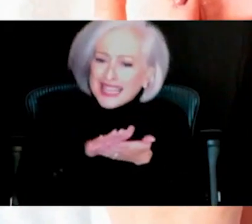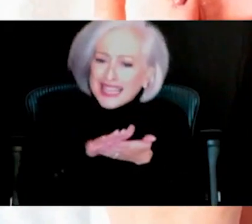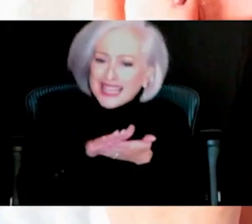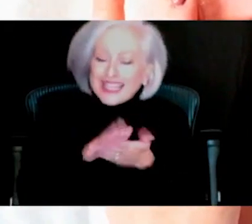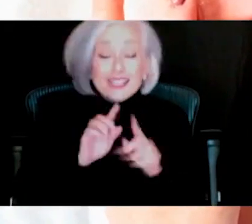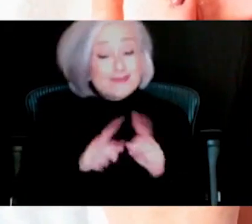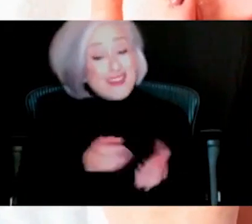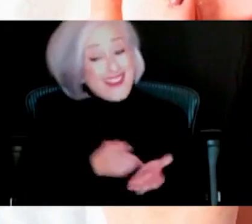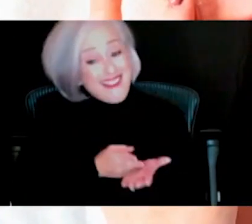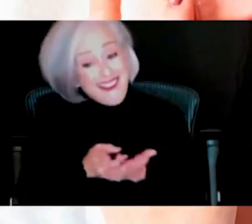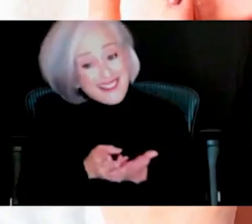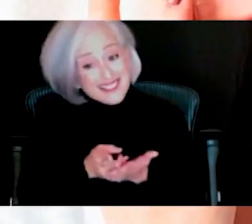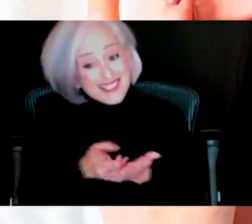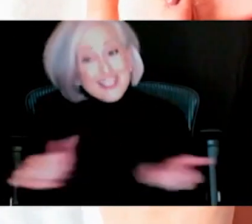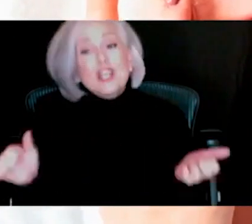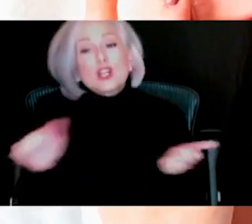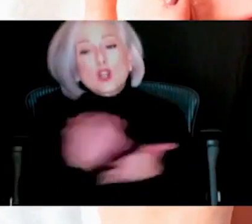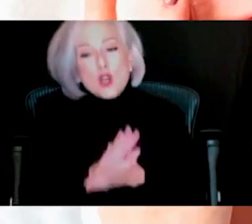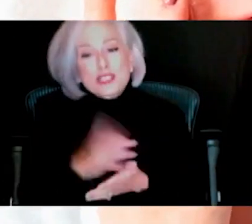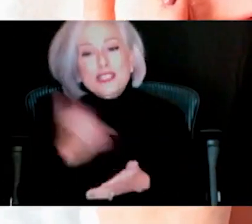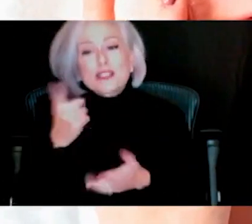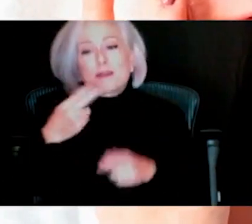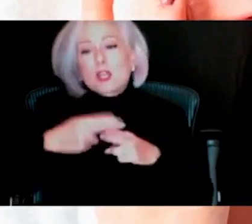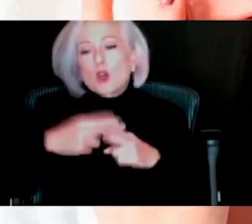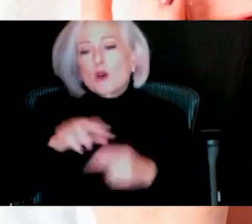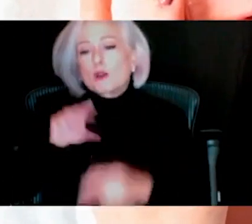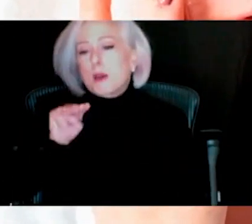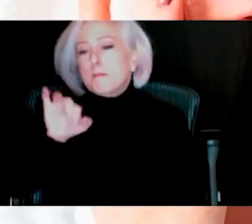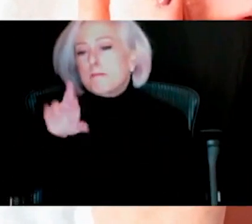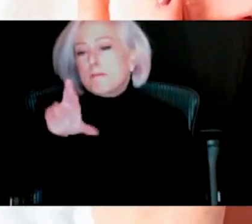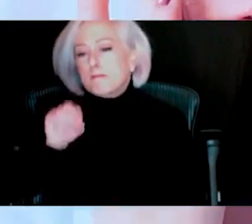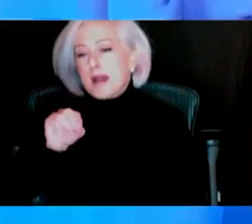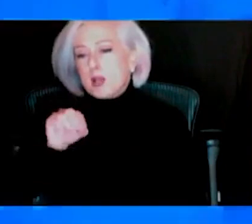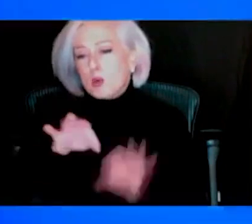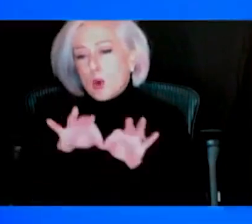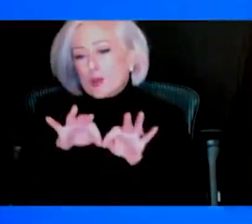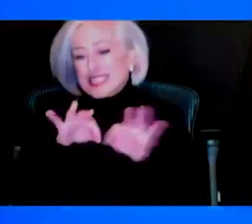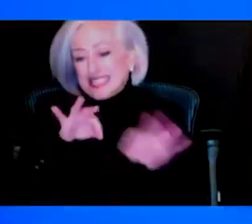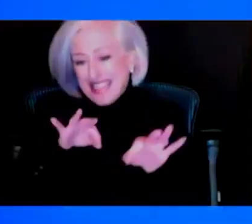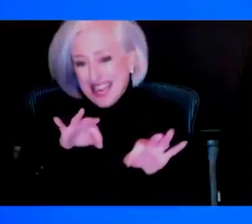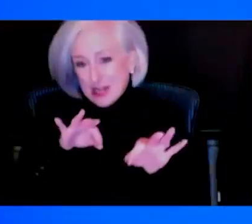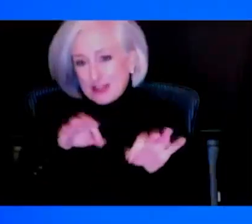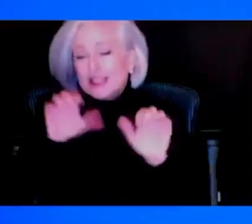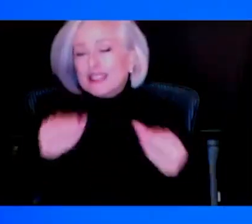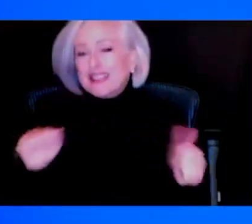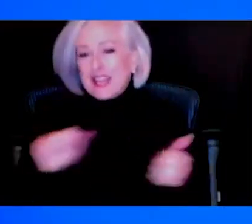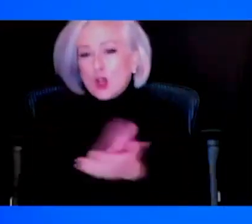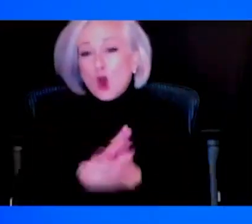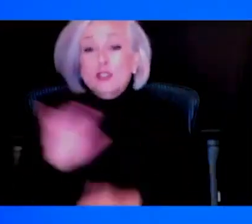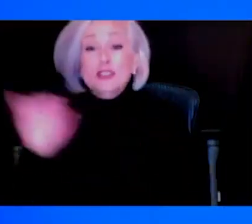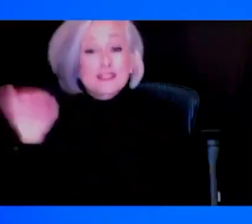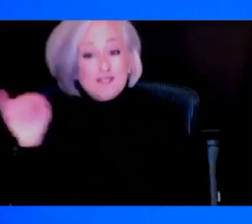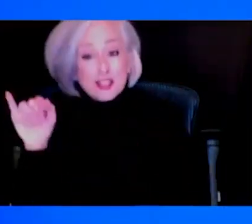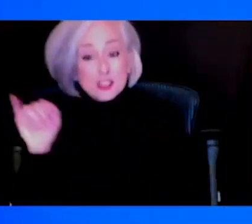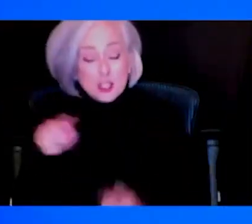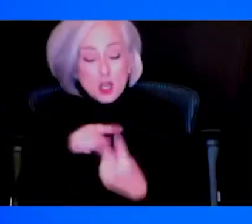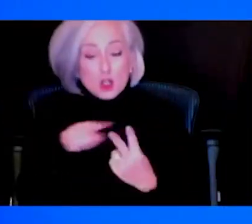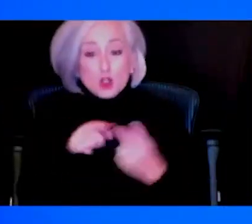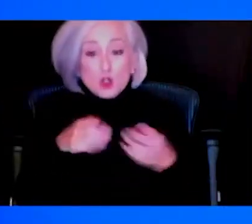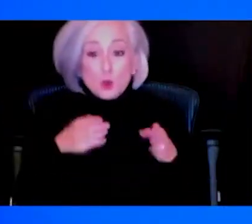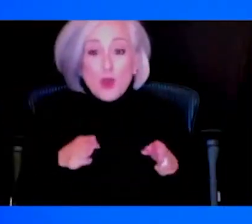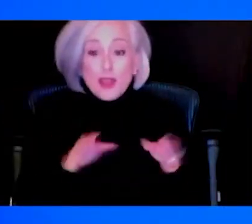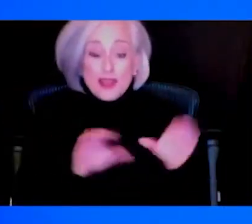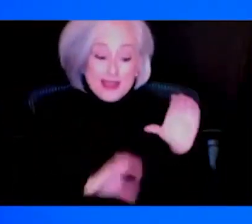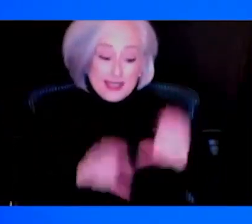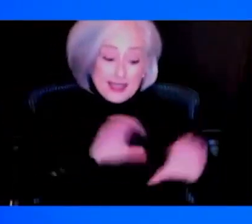you're causing what we call micro tears on your skin, which could lead to increased risk for infection. There are two ways to exfoliate, chemical and mechanical.